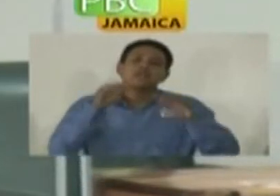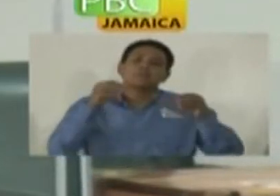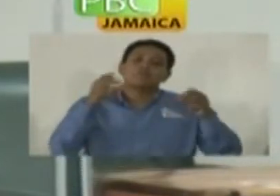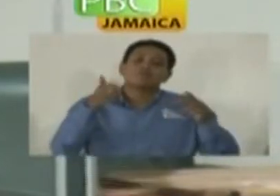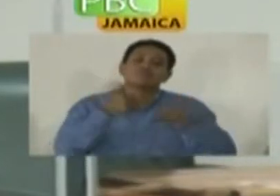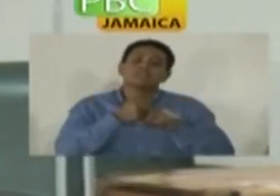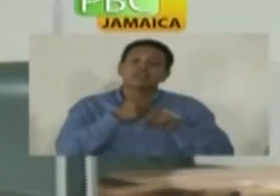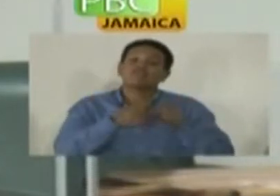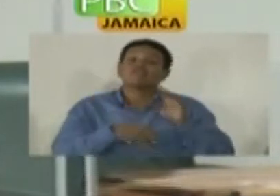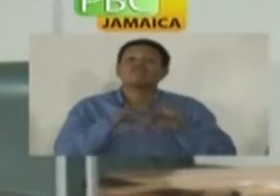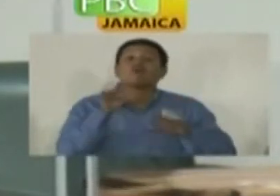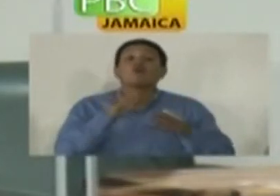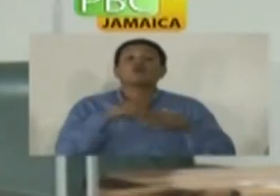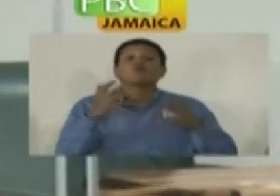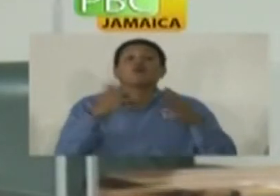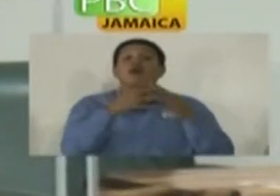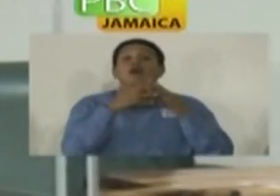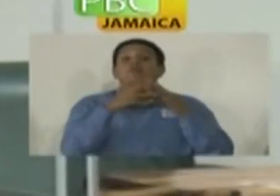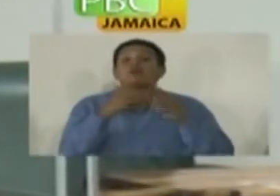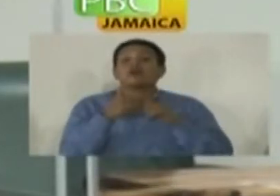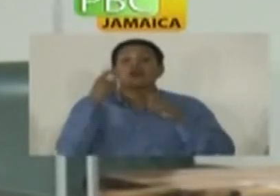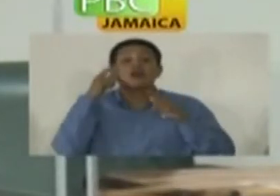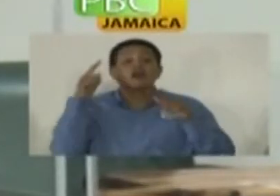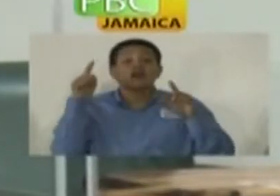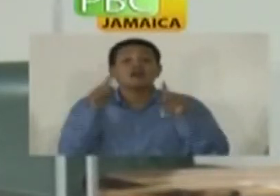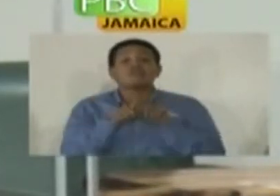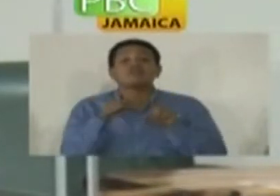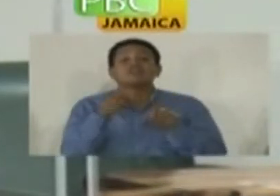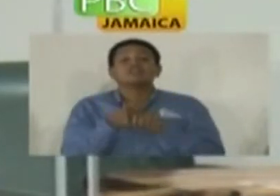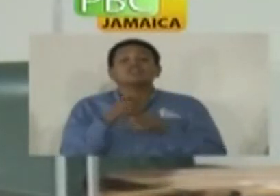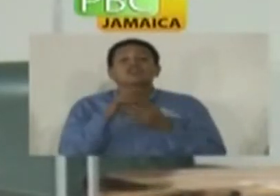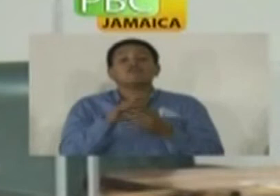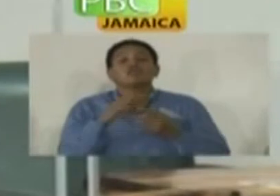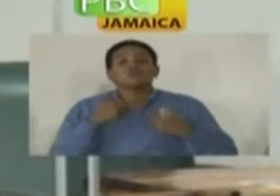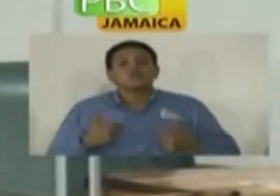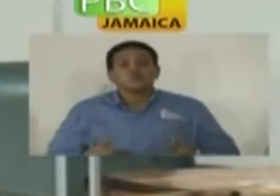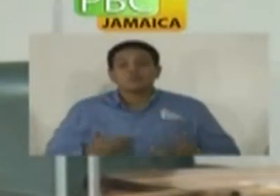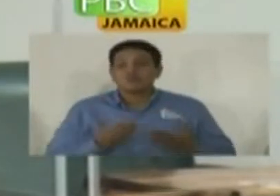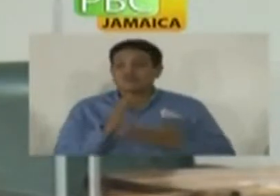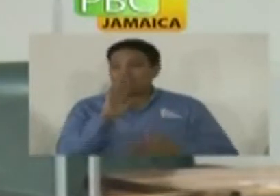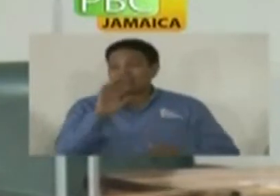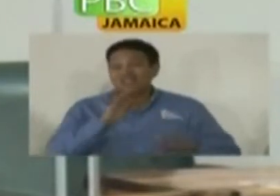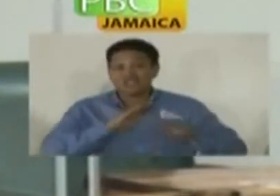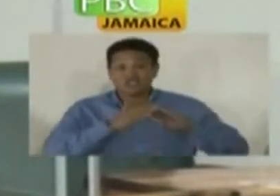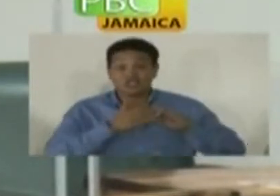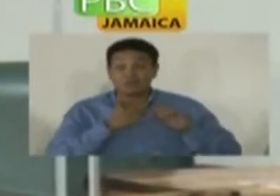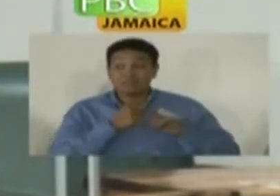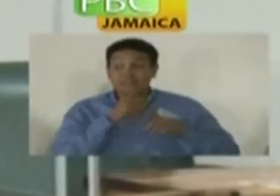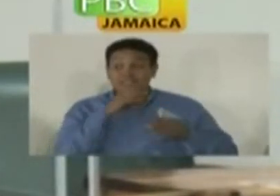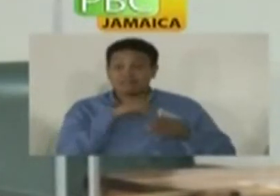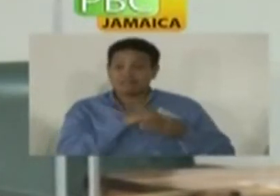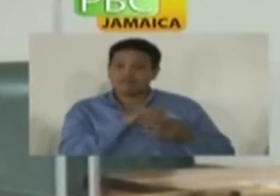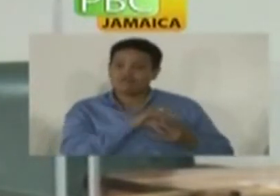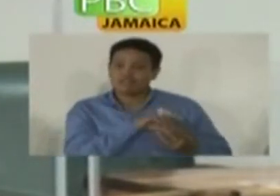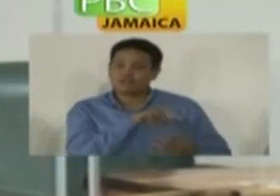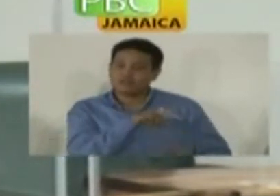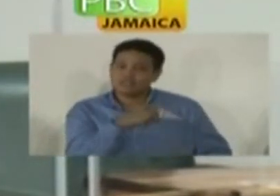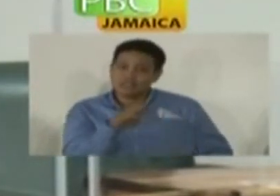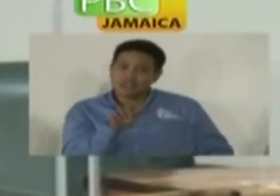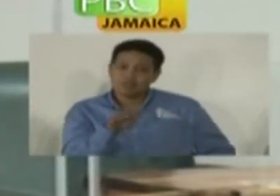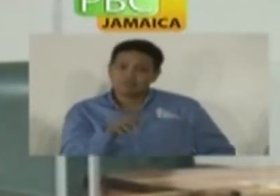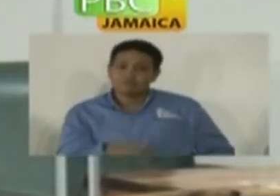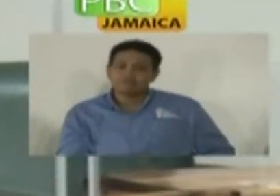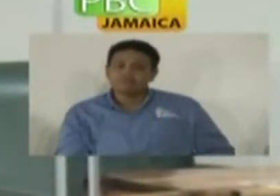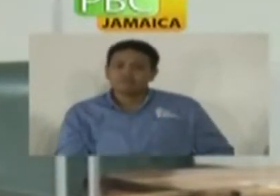are found in the American Convention on Human Rights. Jamaica is a party to these.